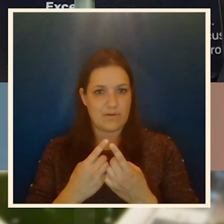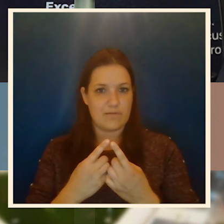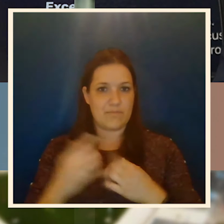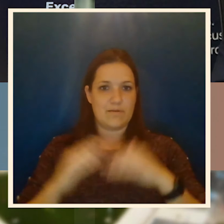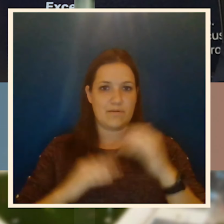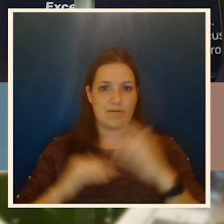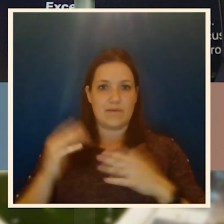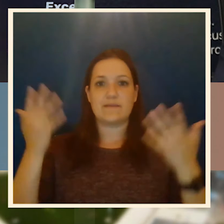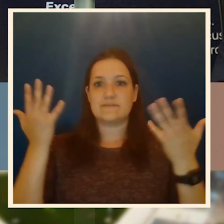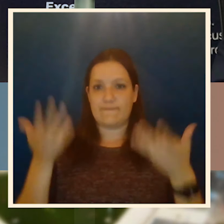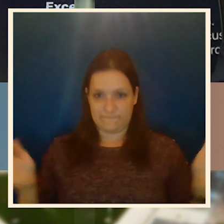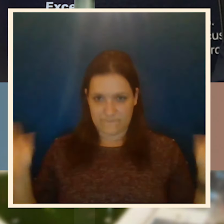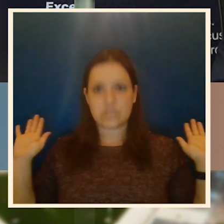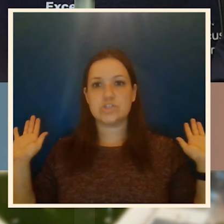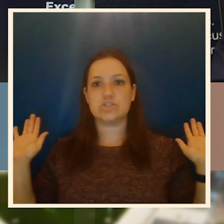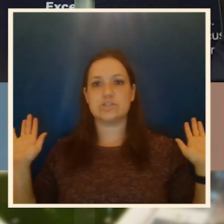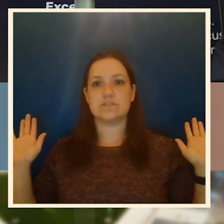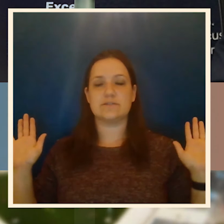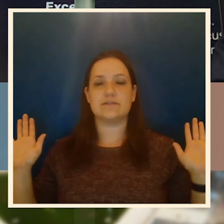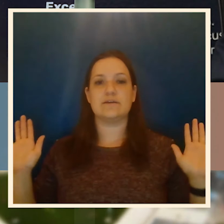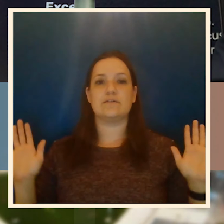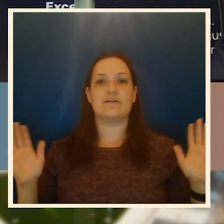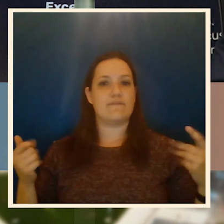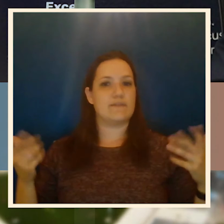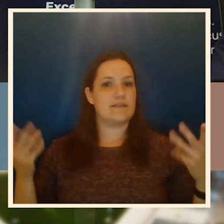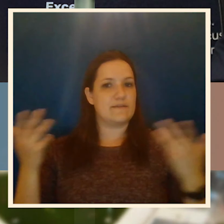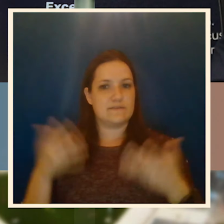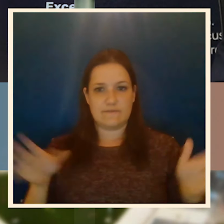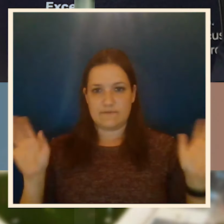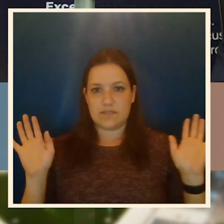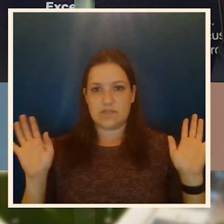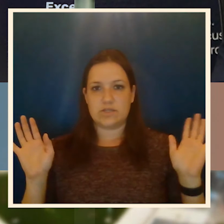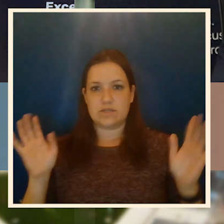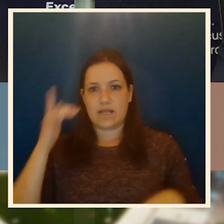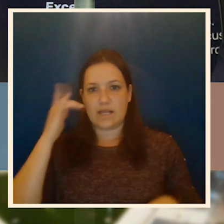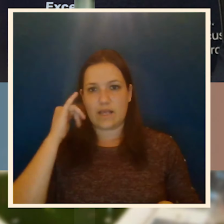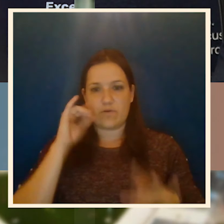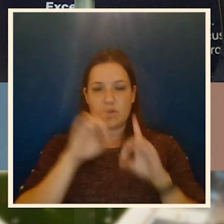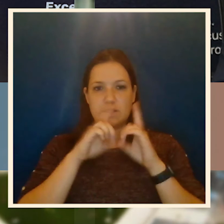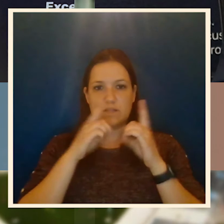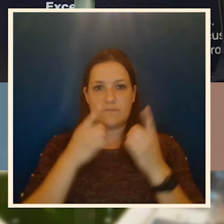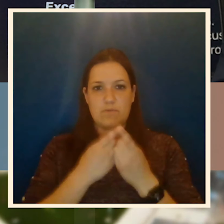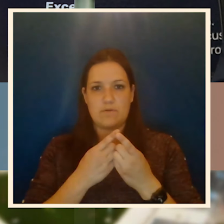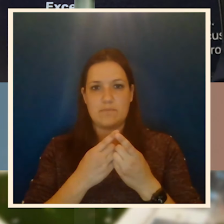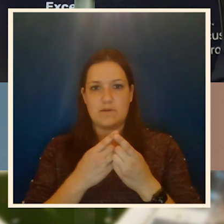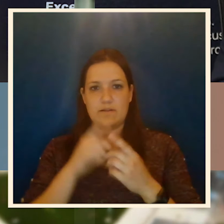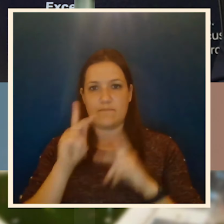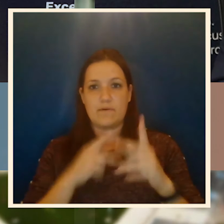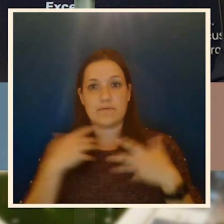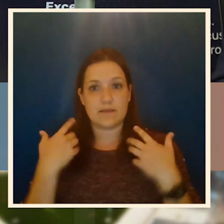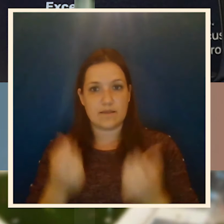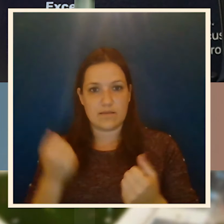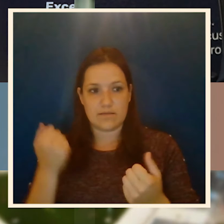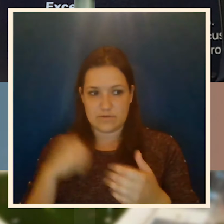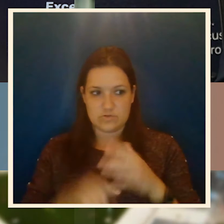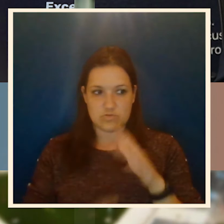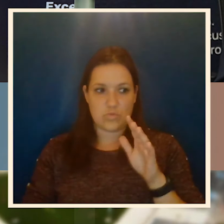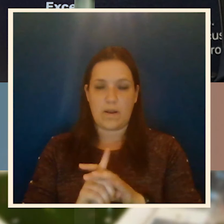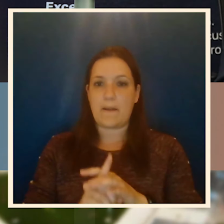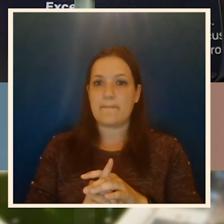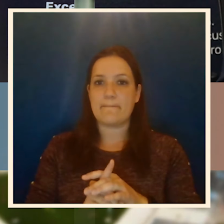construction is complete, all aspects of it. The California Department of Public Health has come on site, did